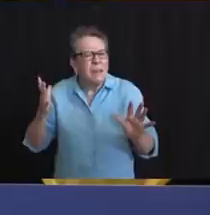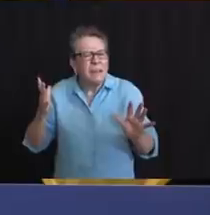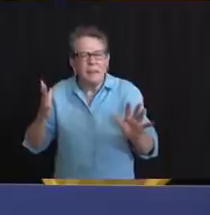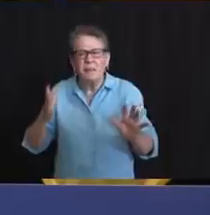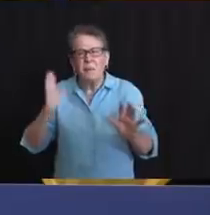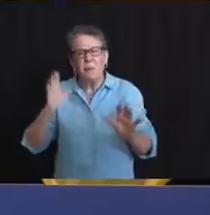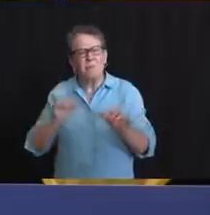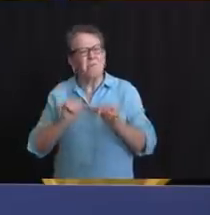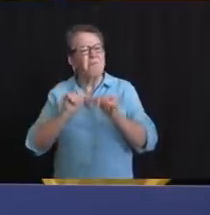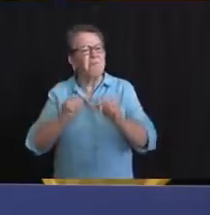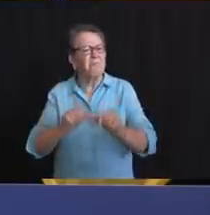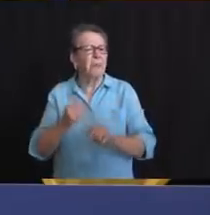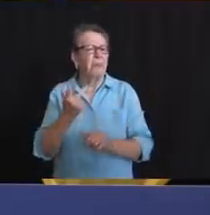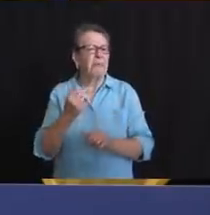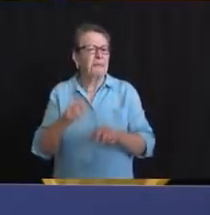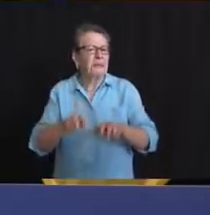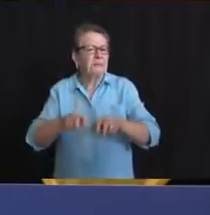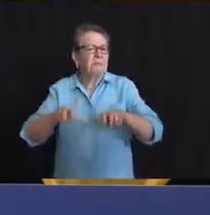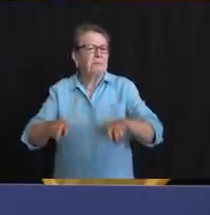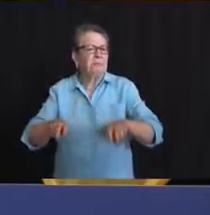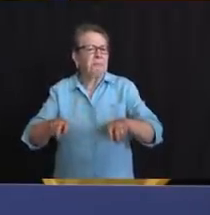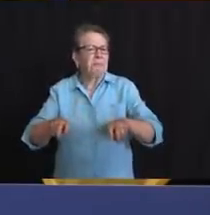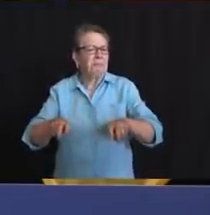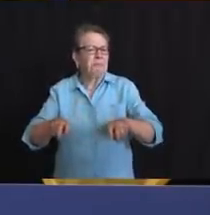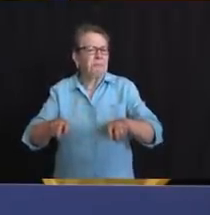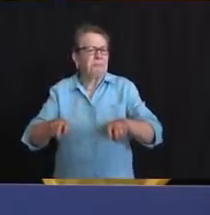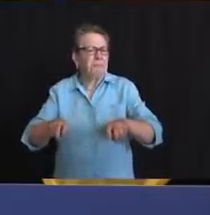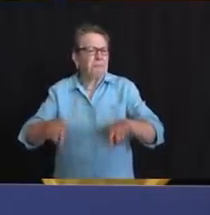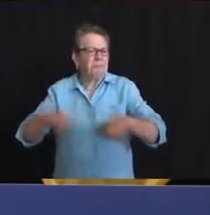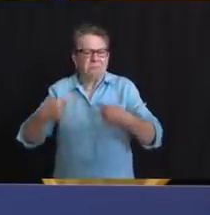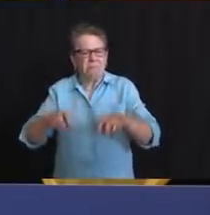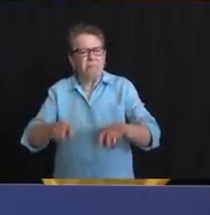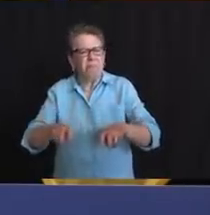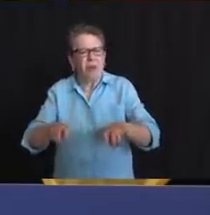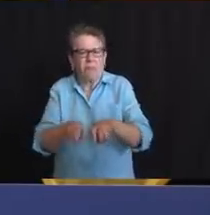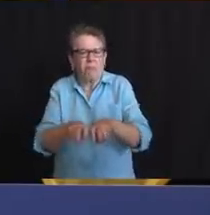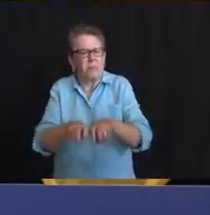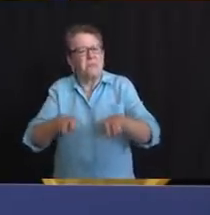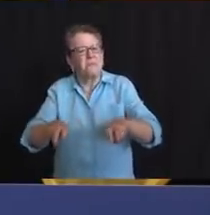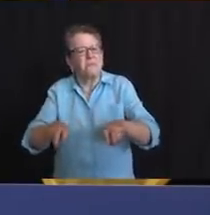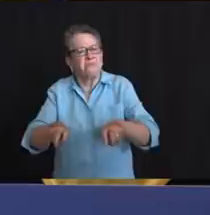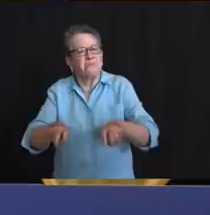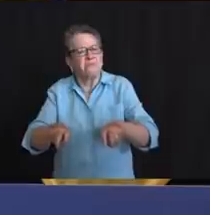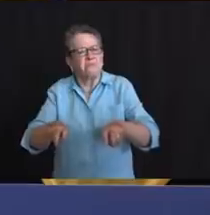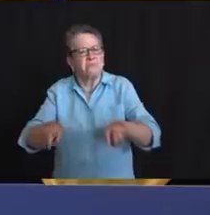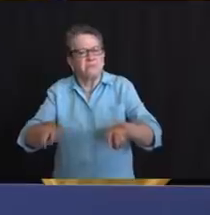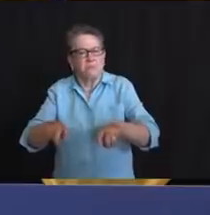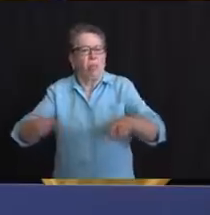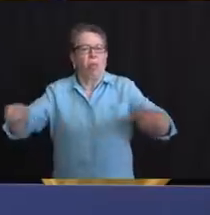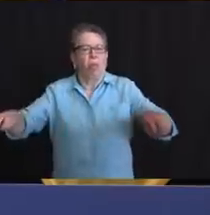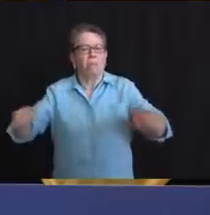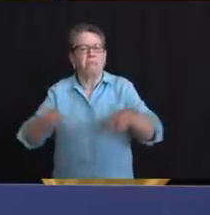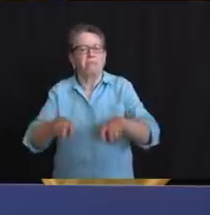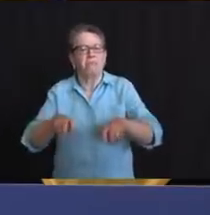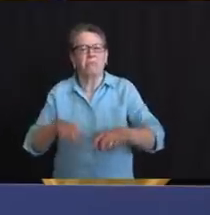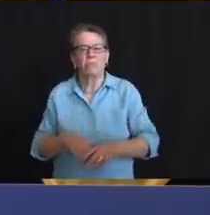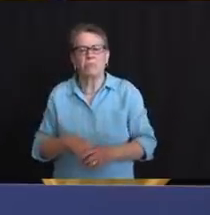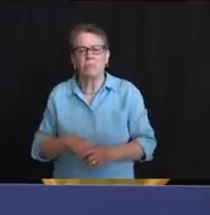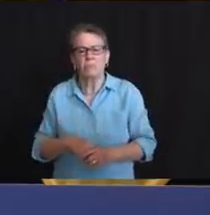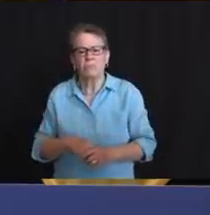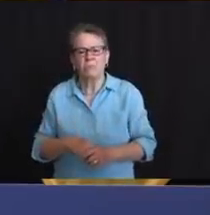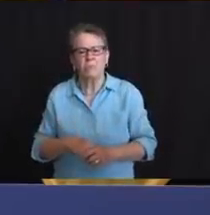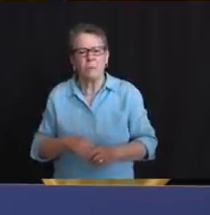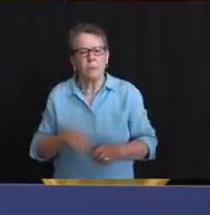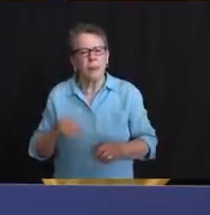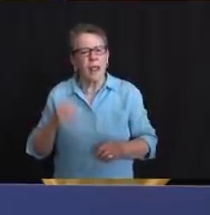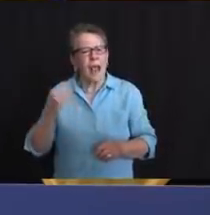Although I haven't answered this in a week or so, but Judy, I think it was in June of last year, the Department of Ed, with your team's input,